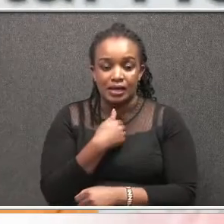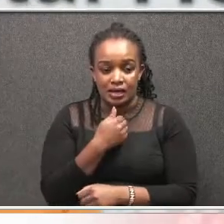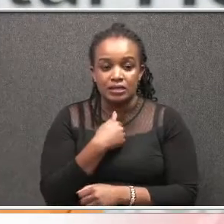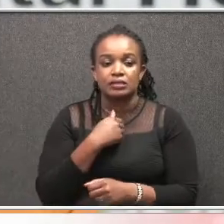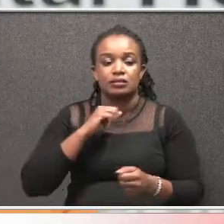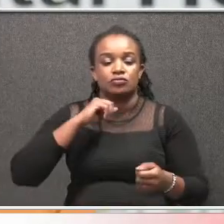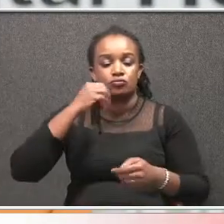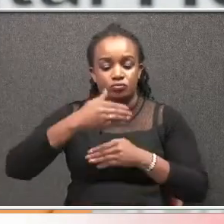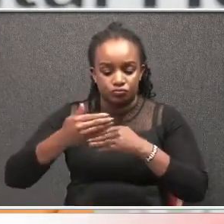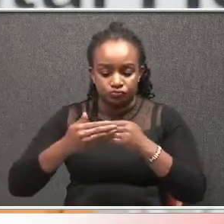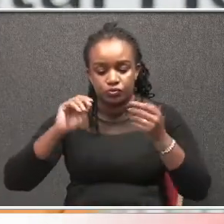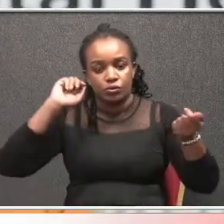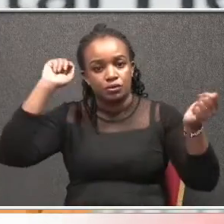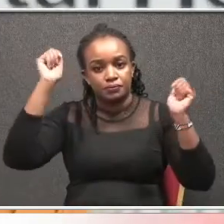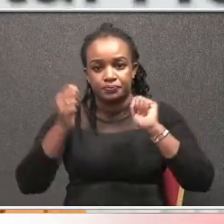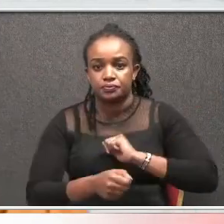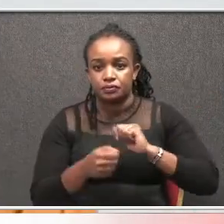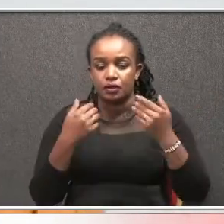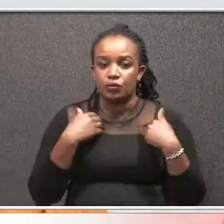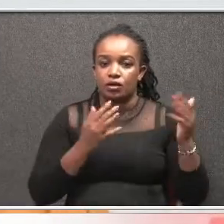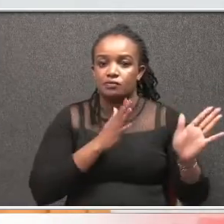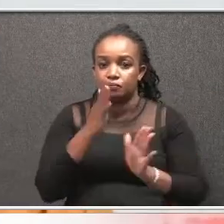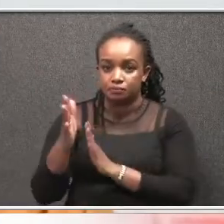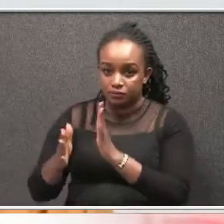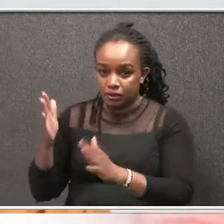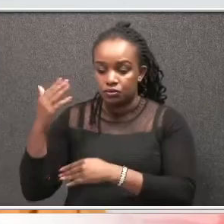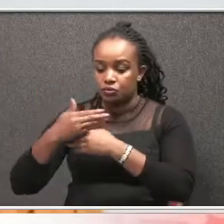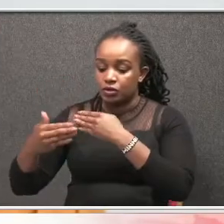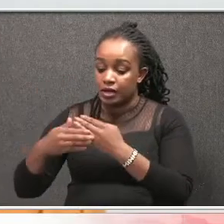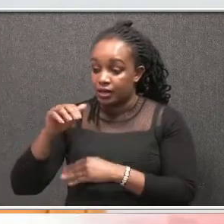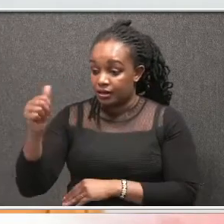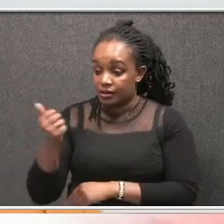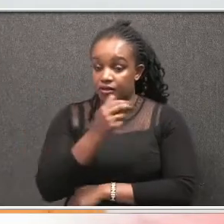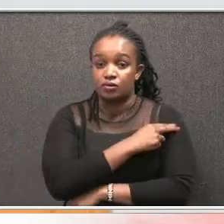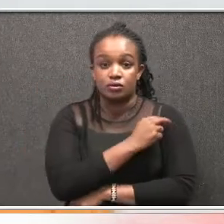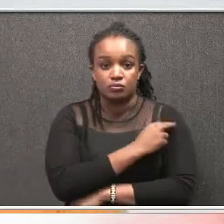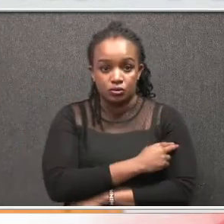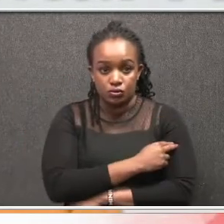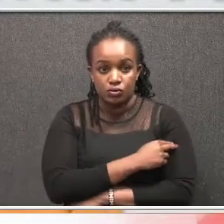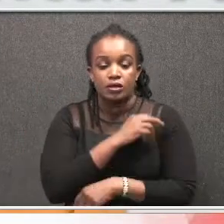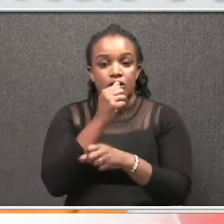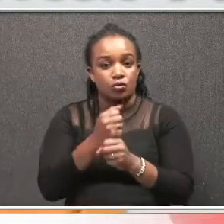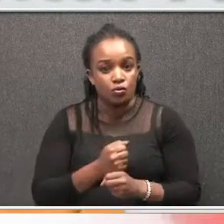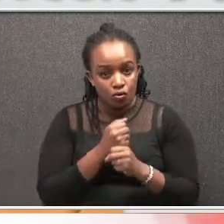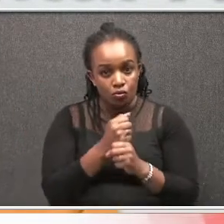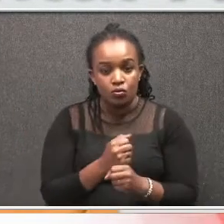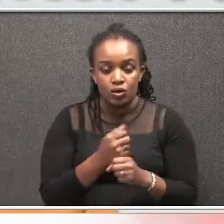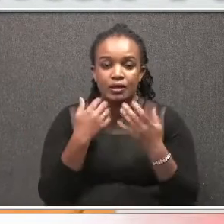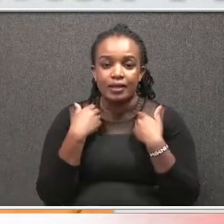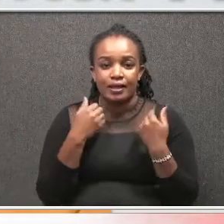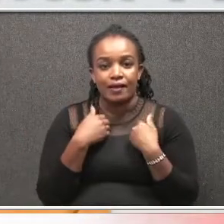renovation. There is even a plan to have another new hospitals within Nairobi, the Gom area. There's a lot of advanced stage in terms